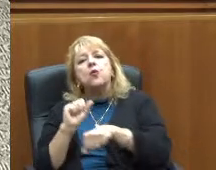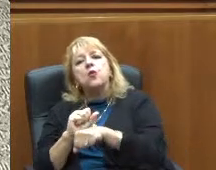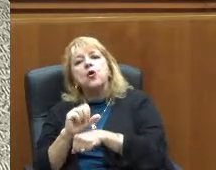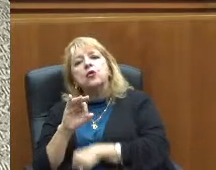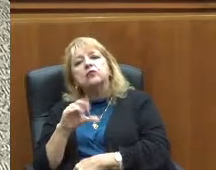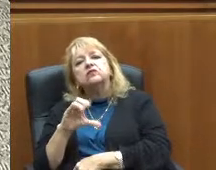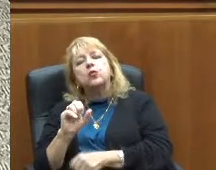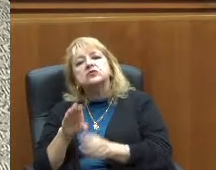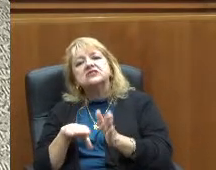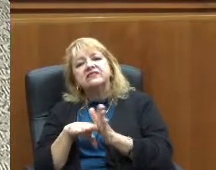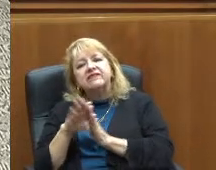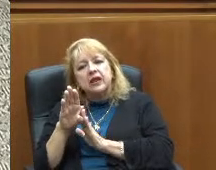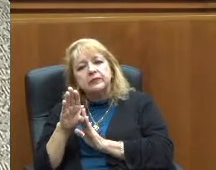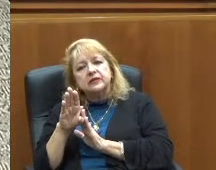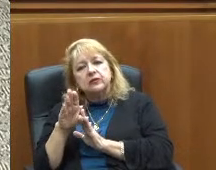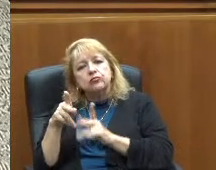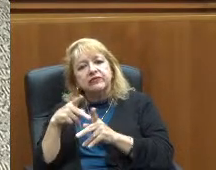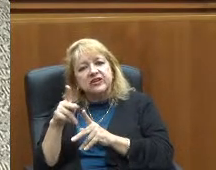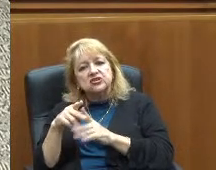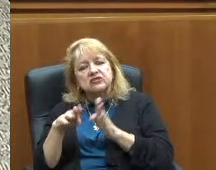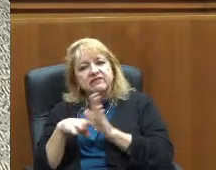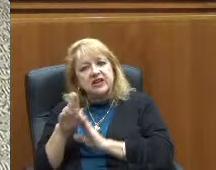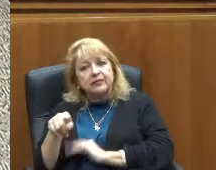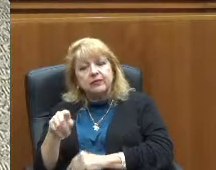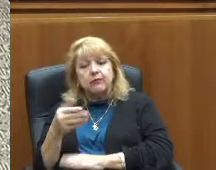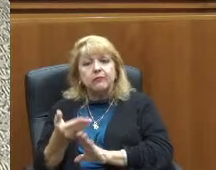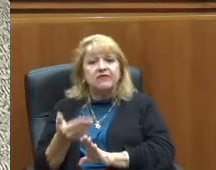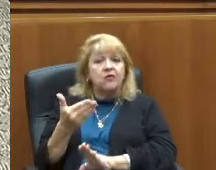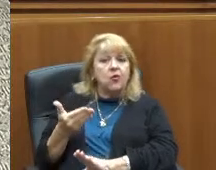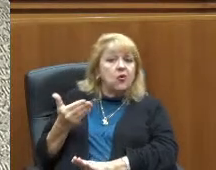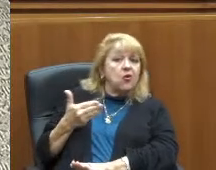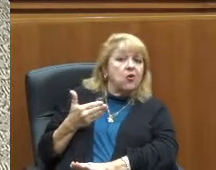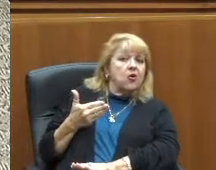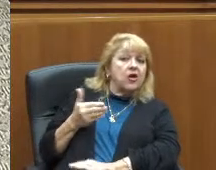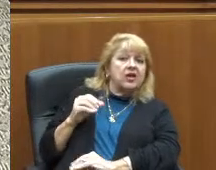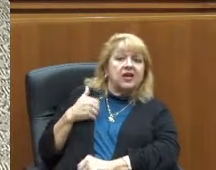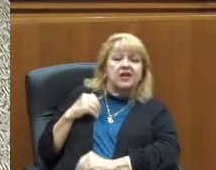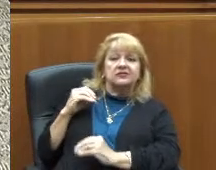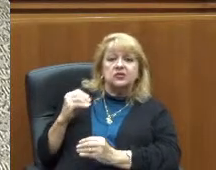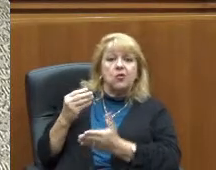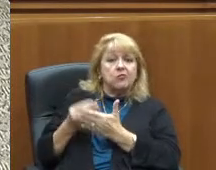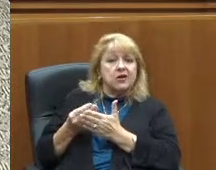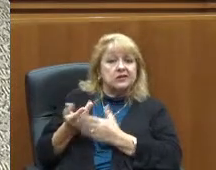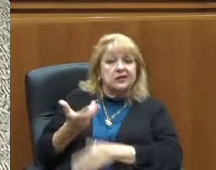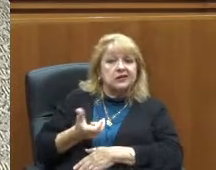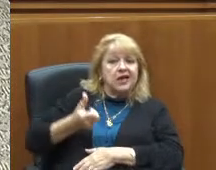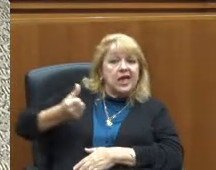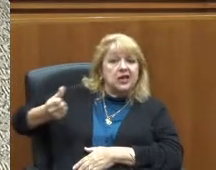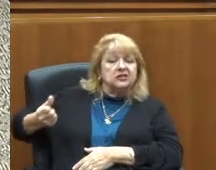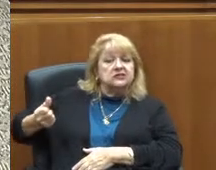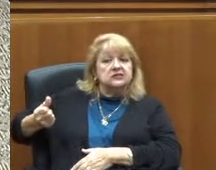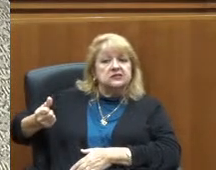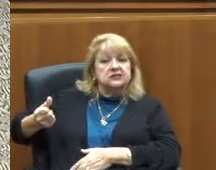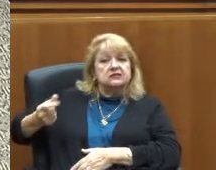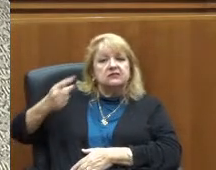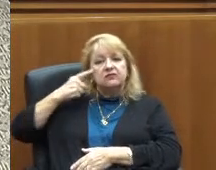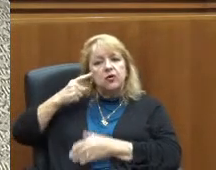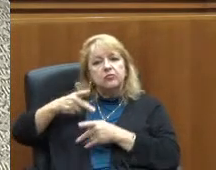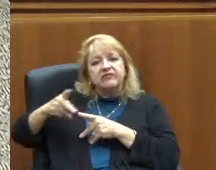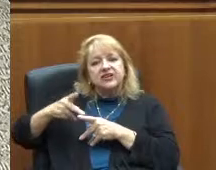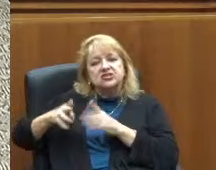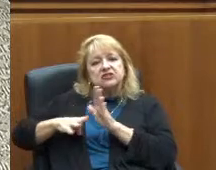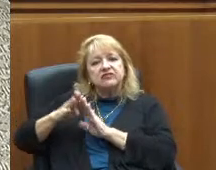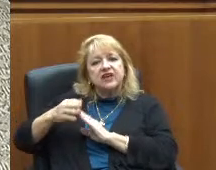development. Prior to this year, we did not have money set aside for our